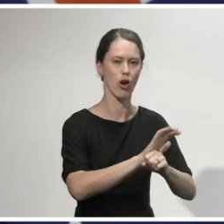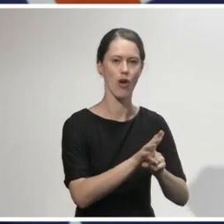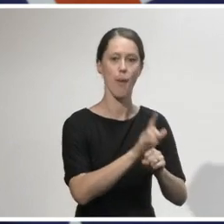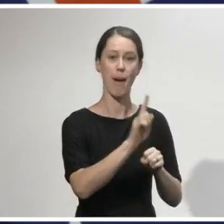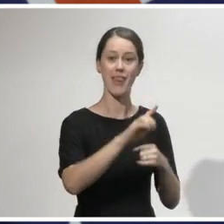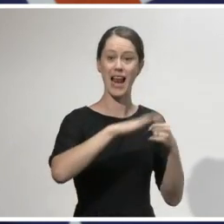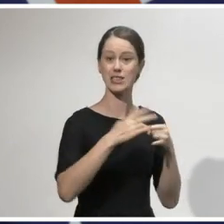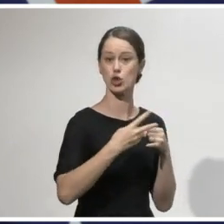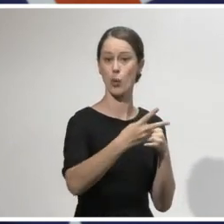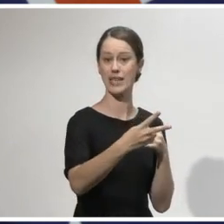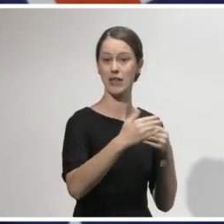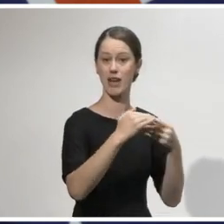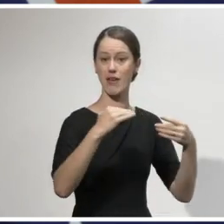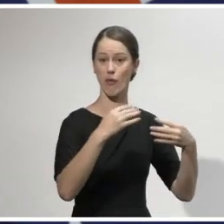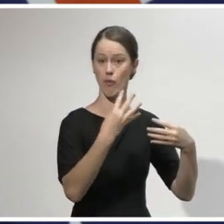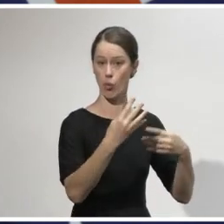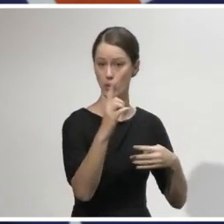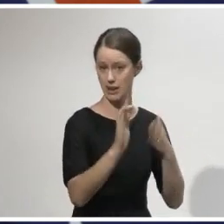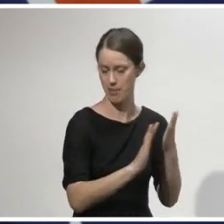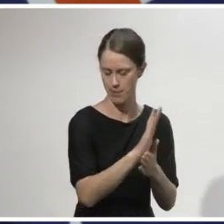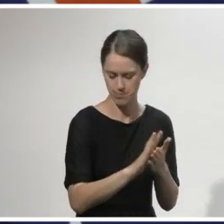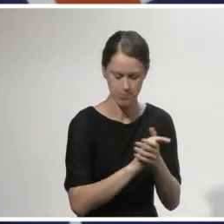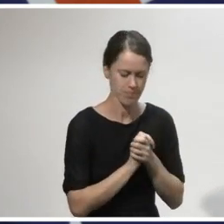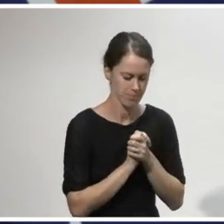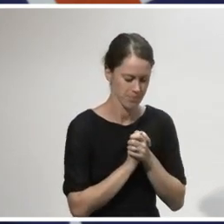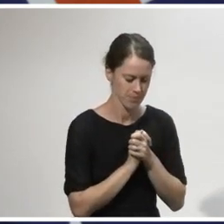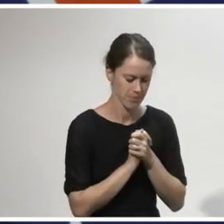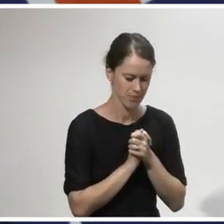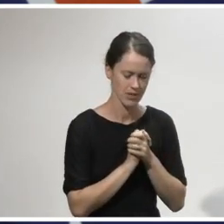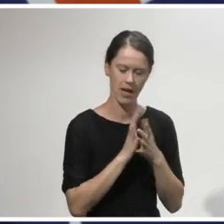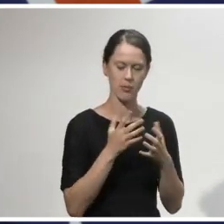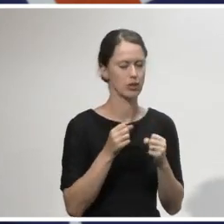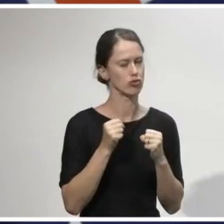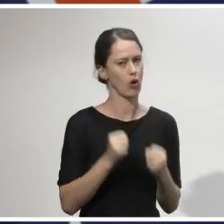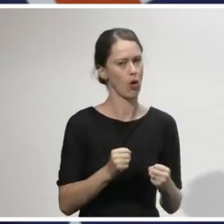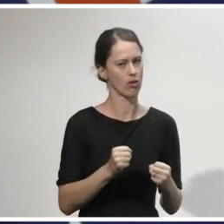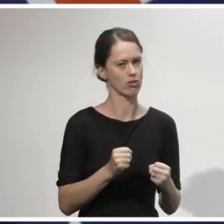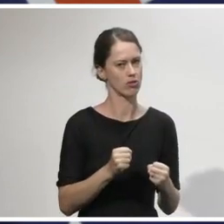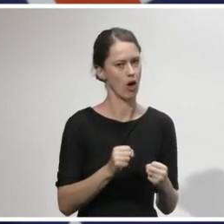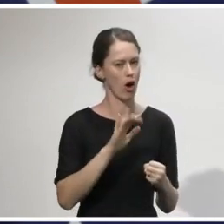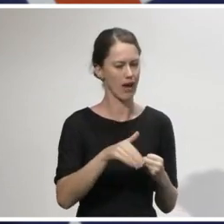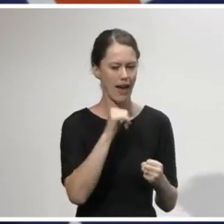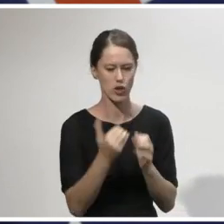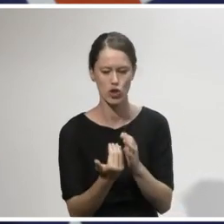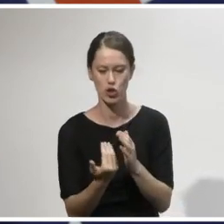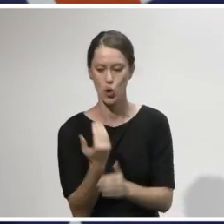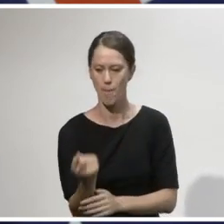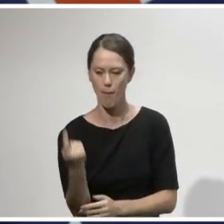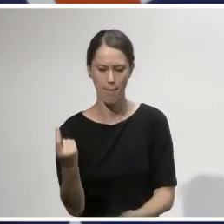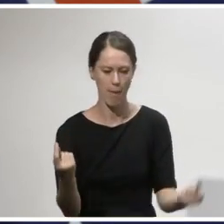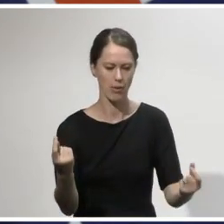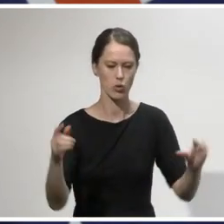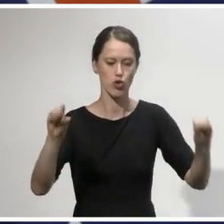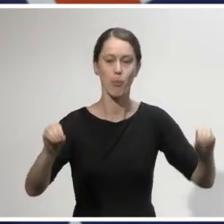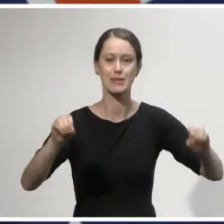weeks, what it means is that we have to be very aggressive at stamping out the new cases that pop up and